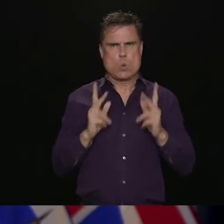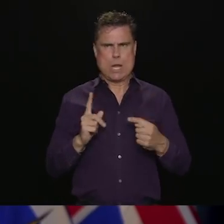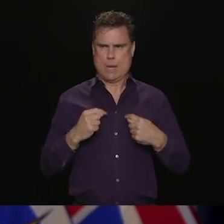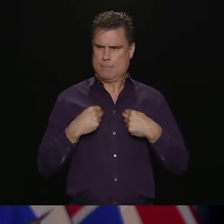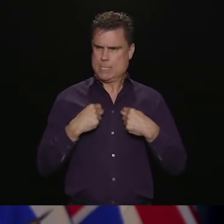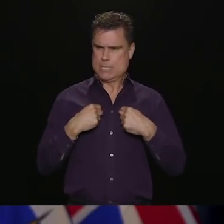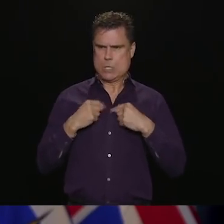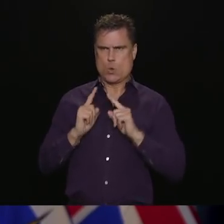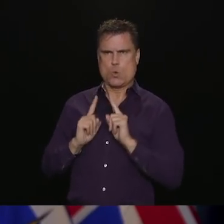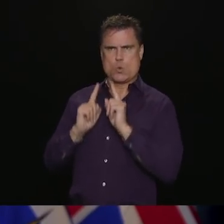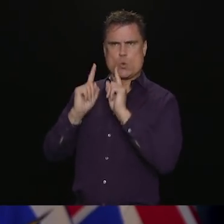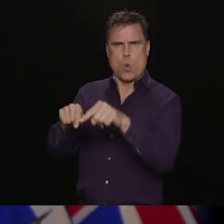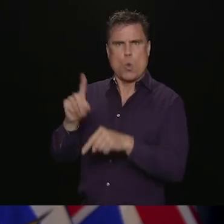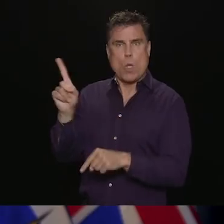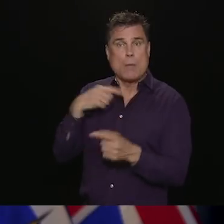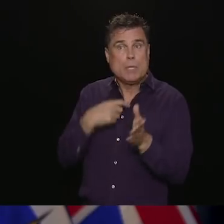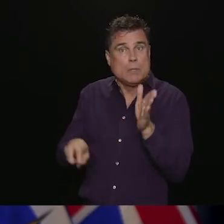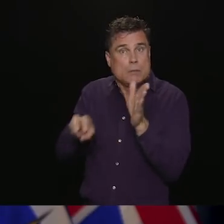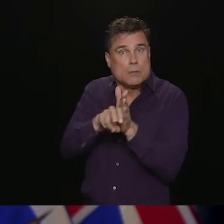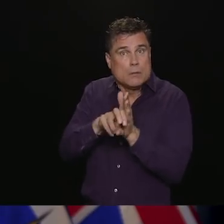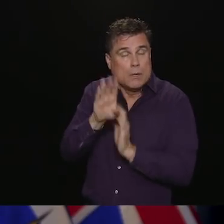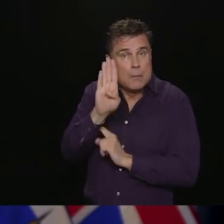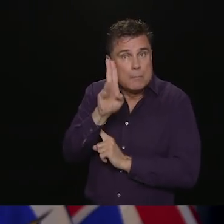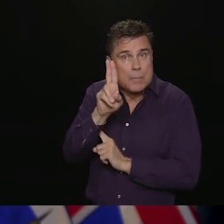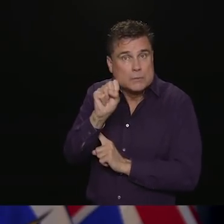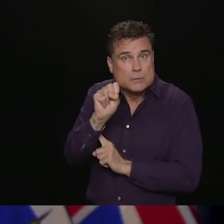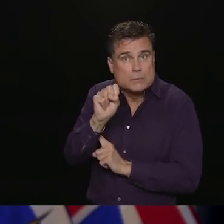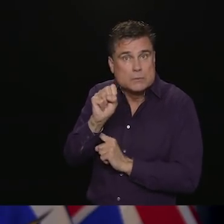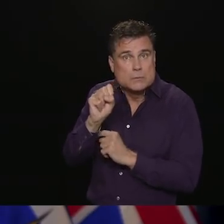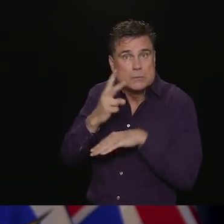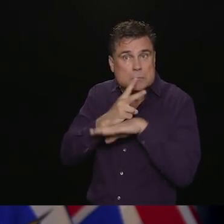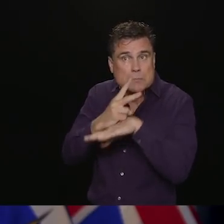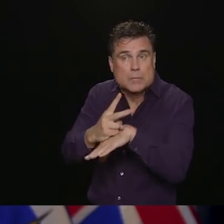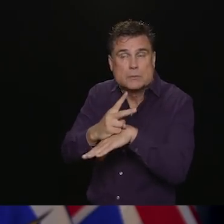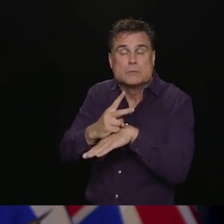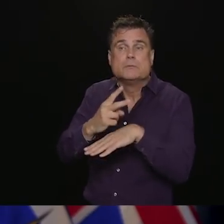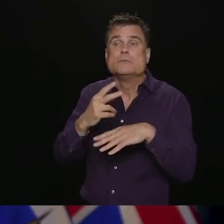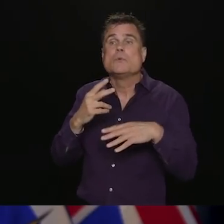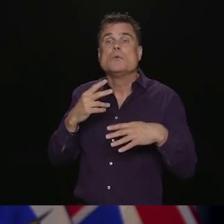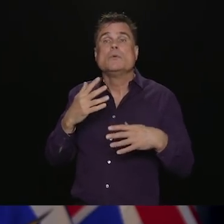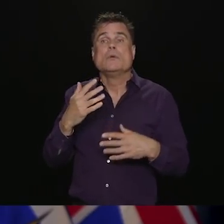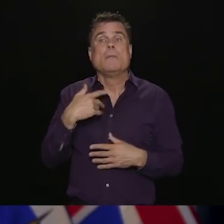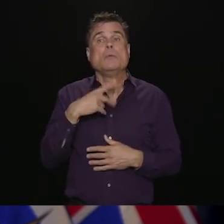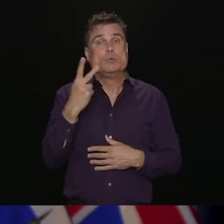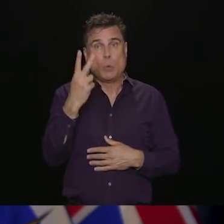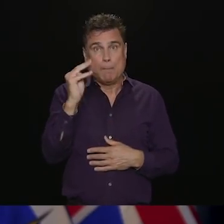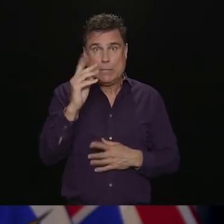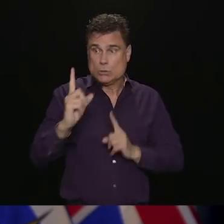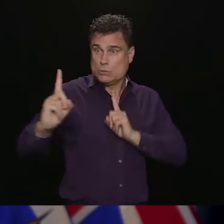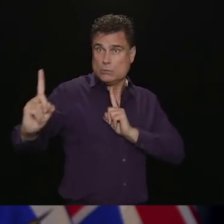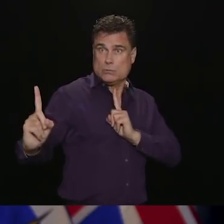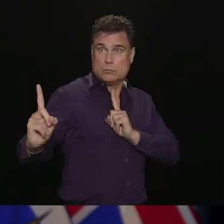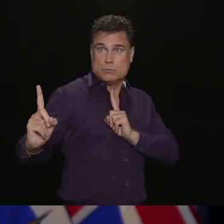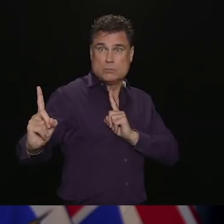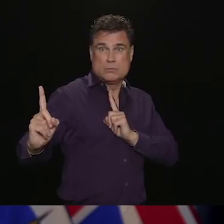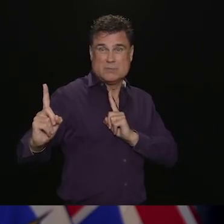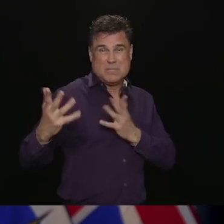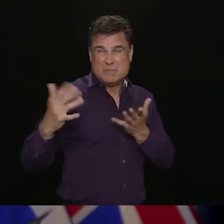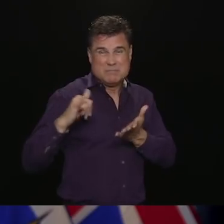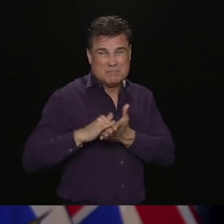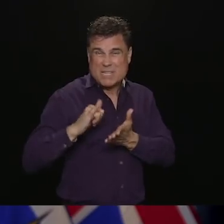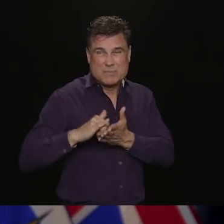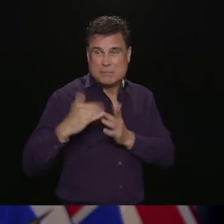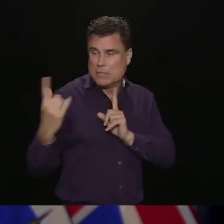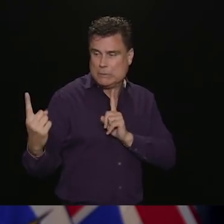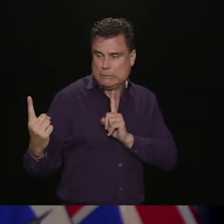that extra layer of wearing a non-medical mask can facilitate and keep you safer. But I think